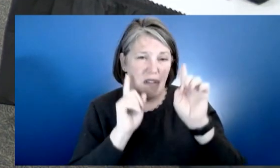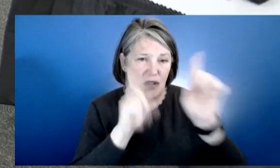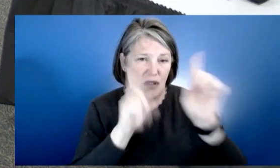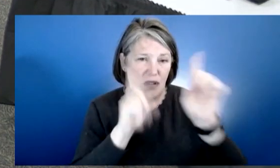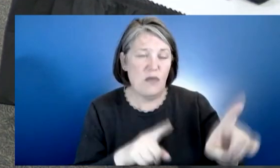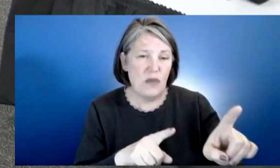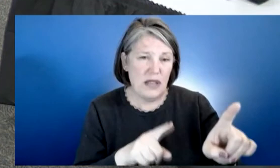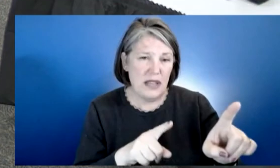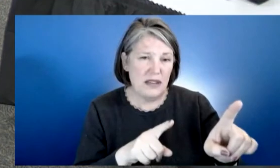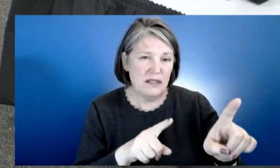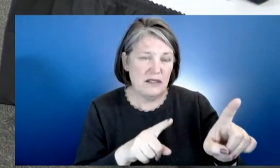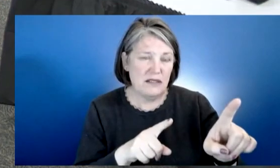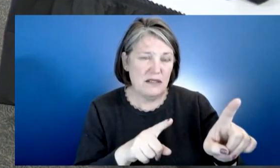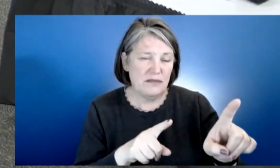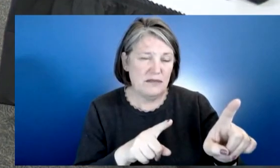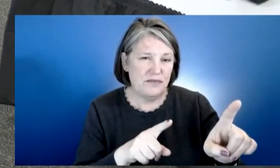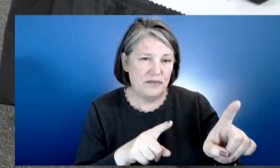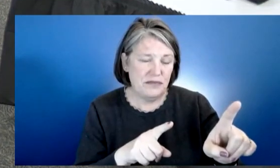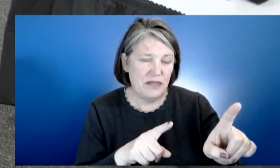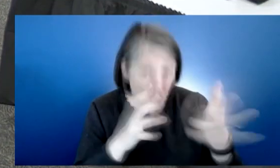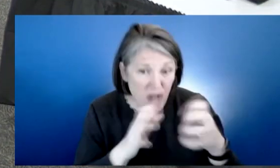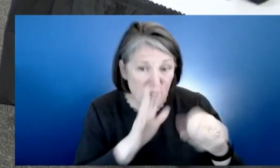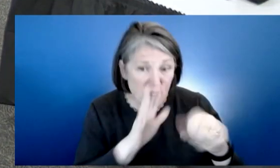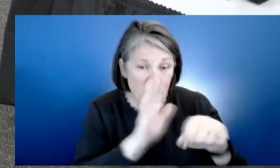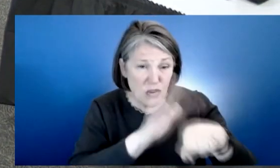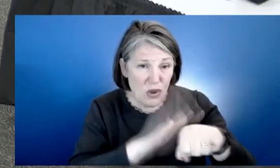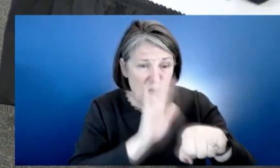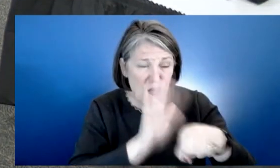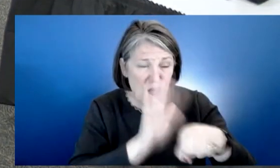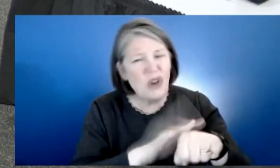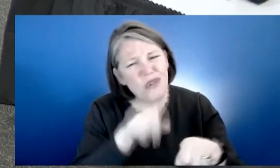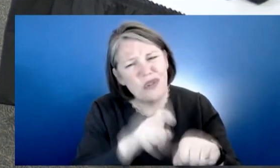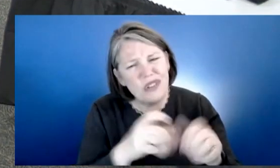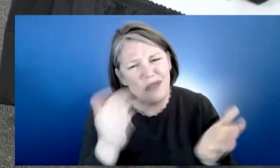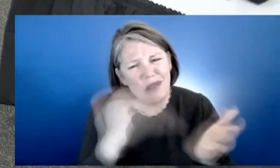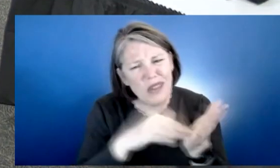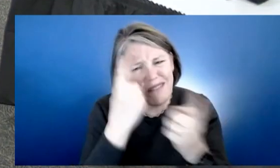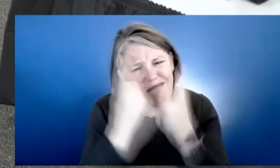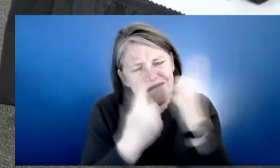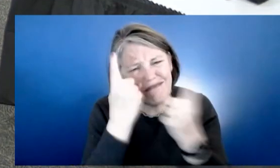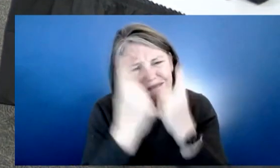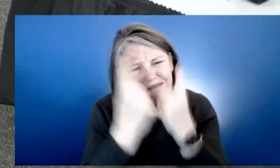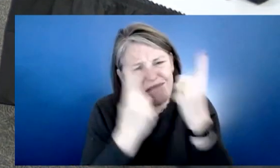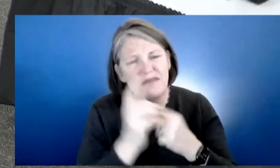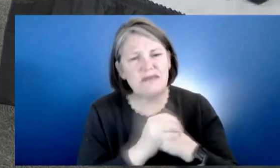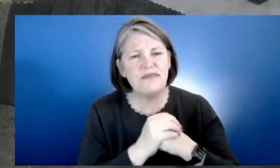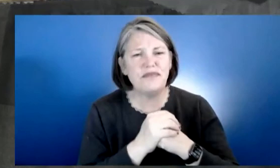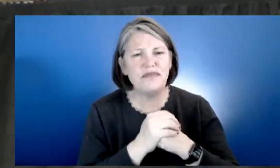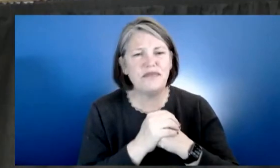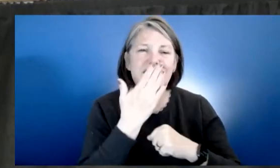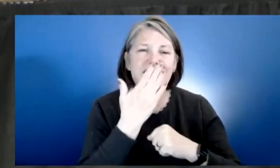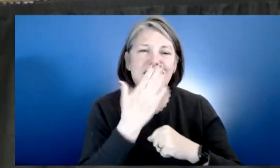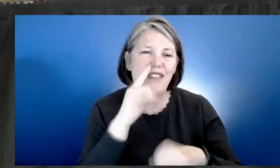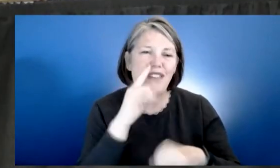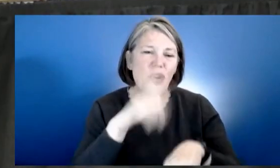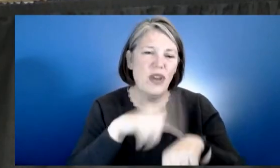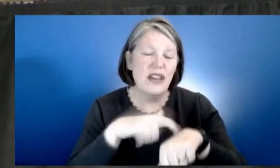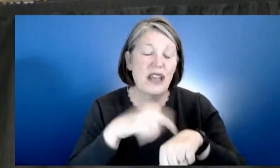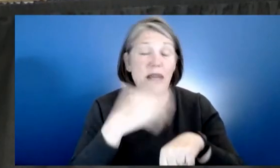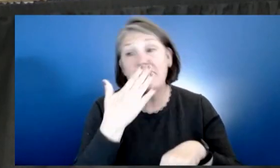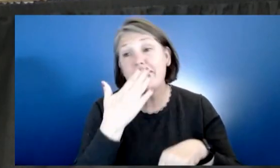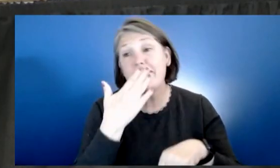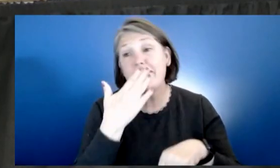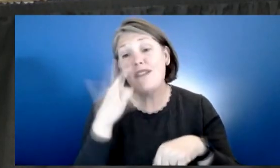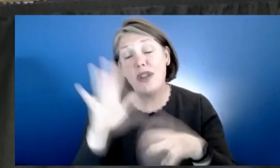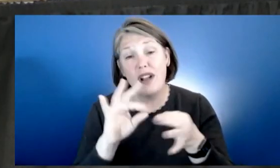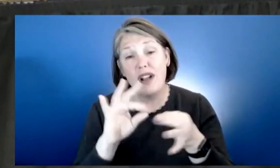warn you to reevaluate. And thank you for your time. Okay, thanks for your comments. Thanks for coming in today on